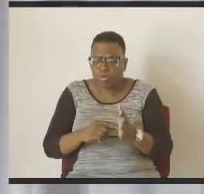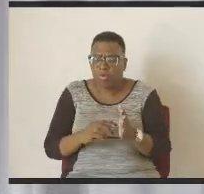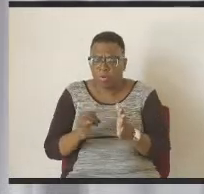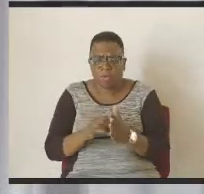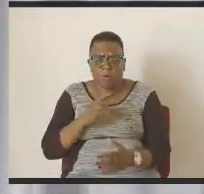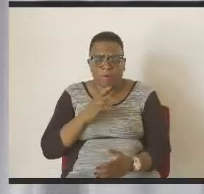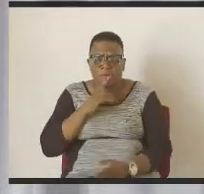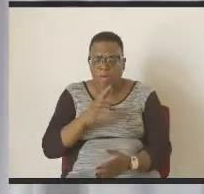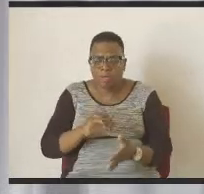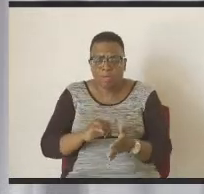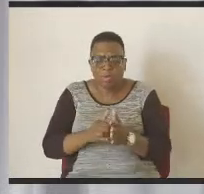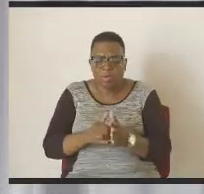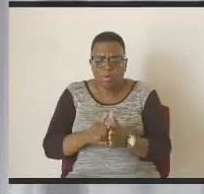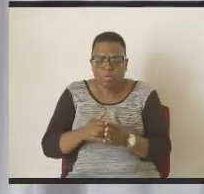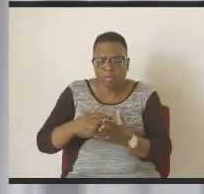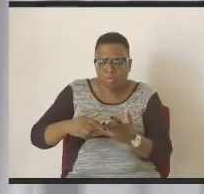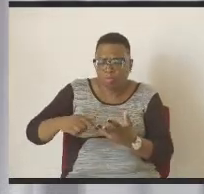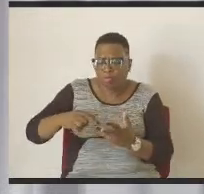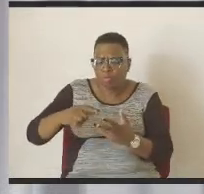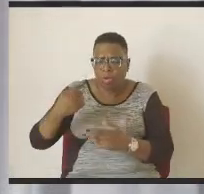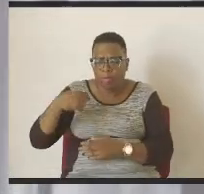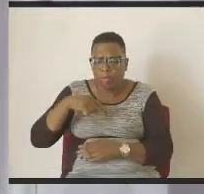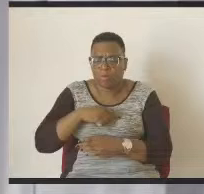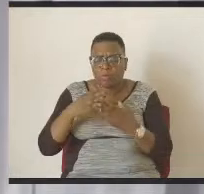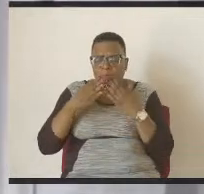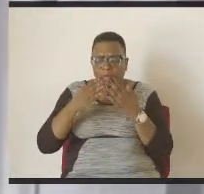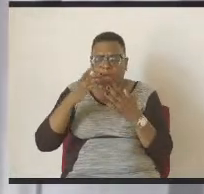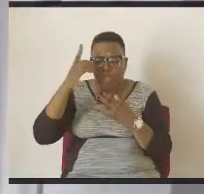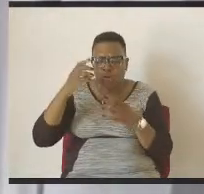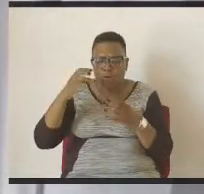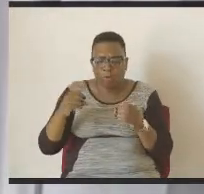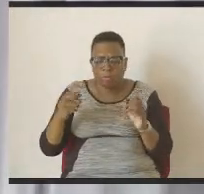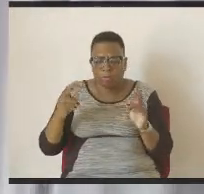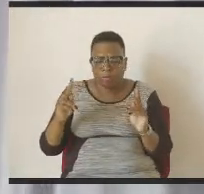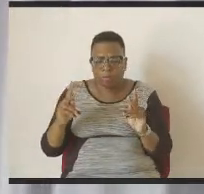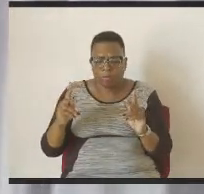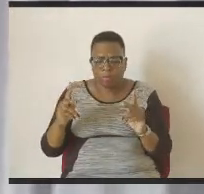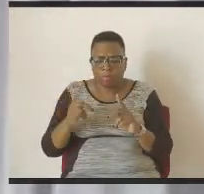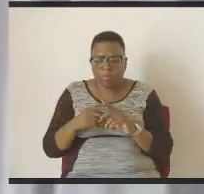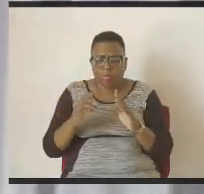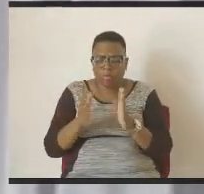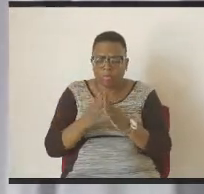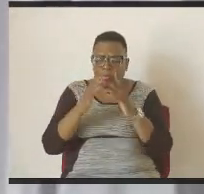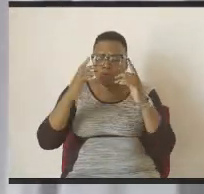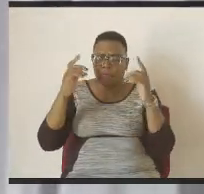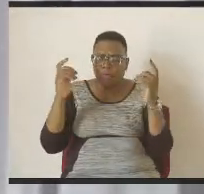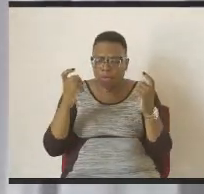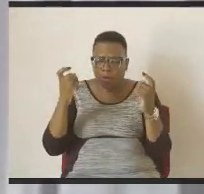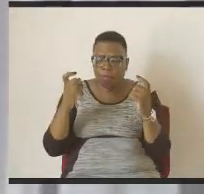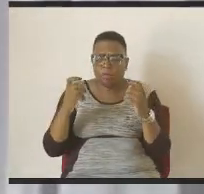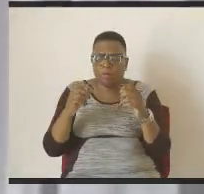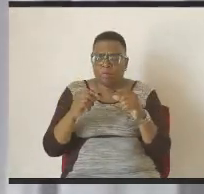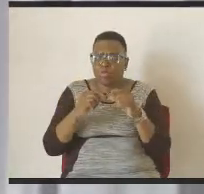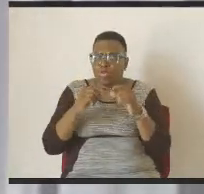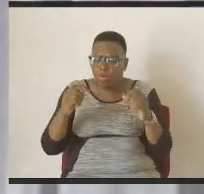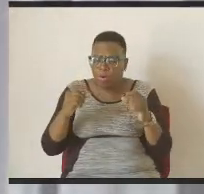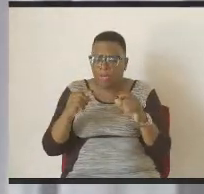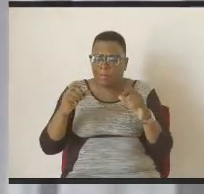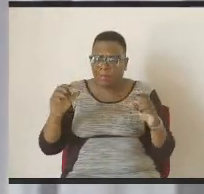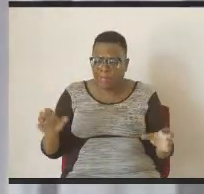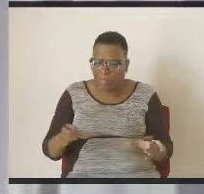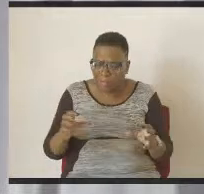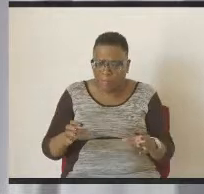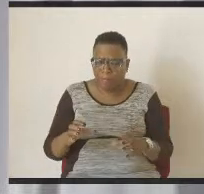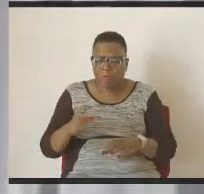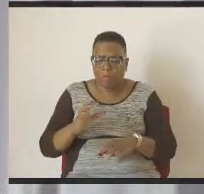to those around us. We thank you for the privilege of celebrating the greatest event in human